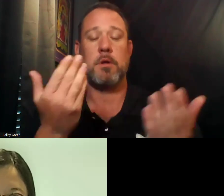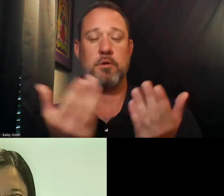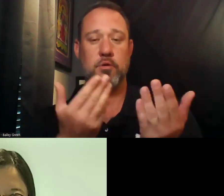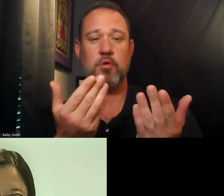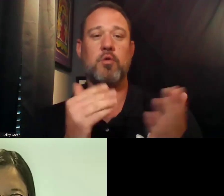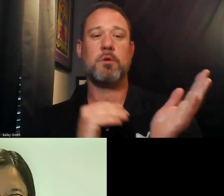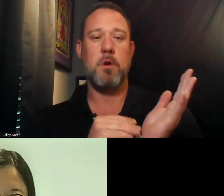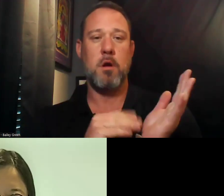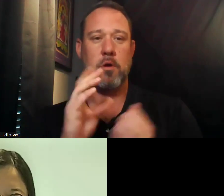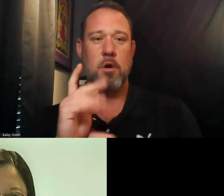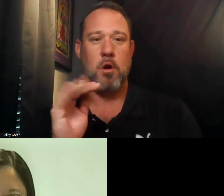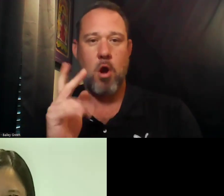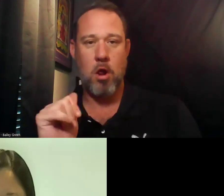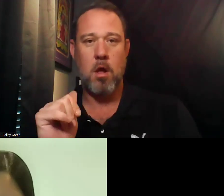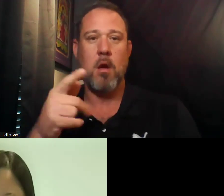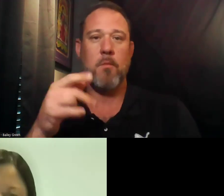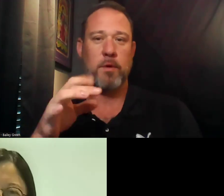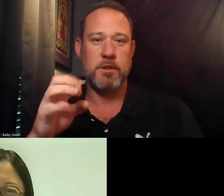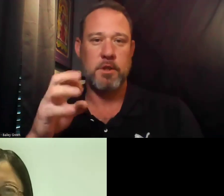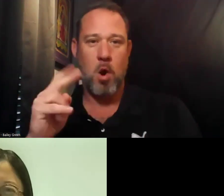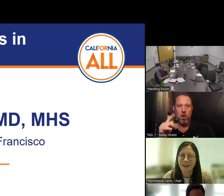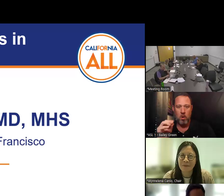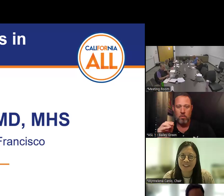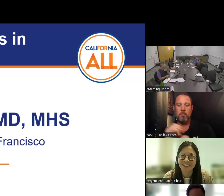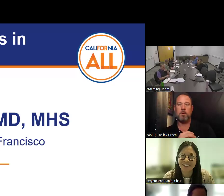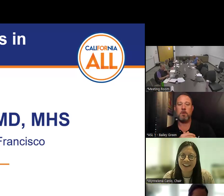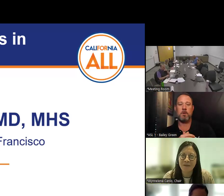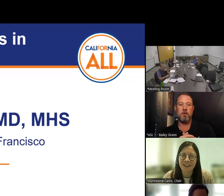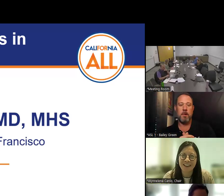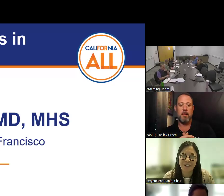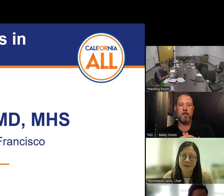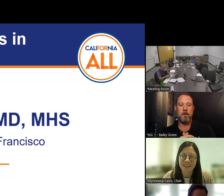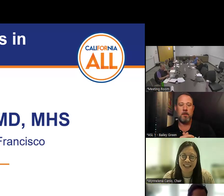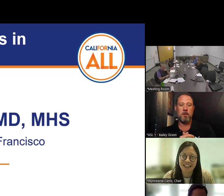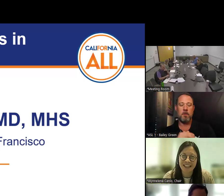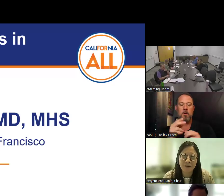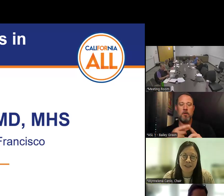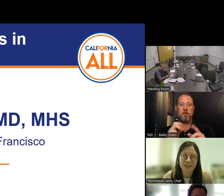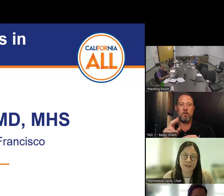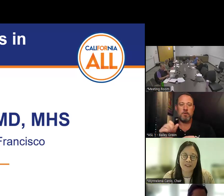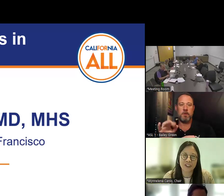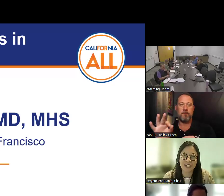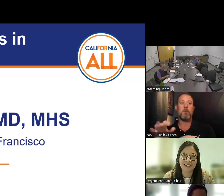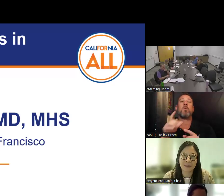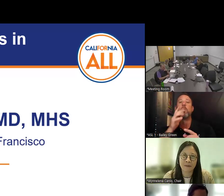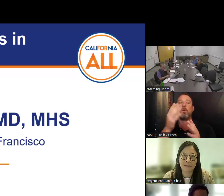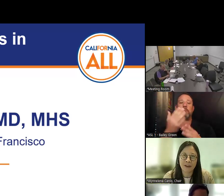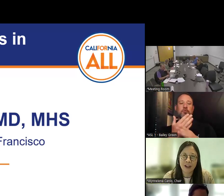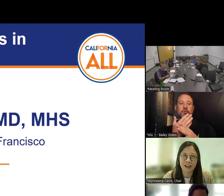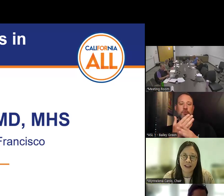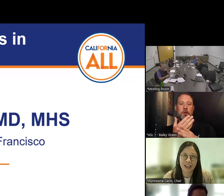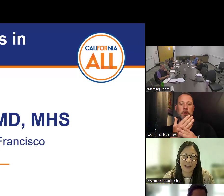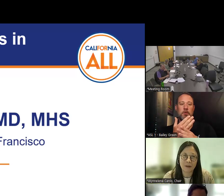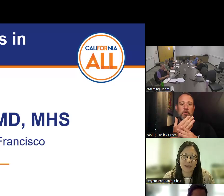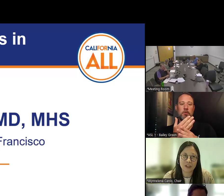Dr. Carla Perisinoto, sorry if I butchered your name, from UCSF, who's going to share some of